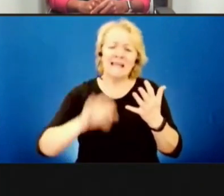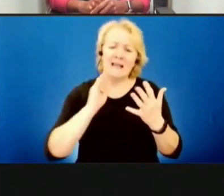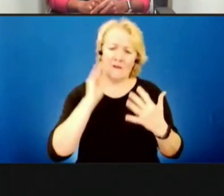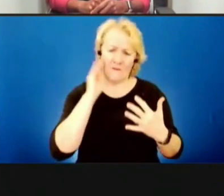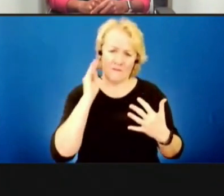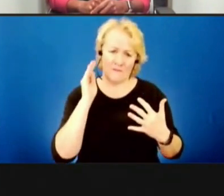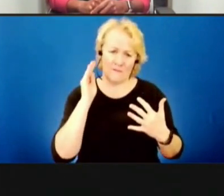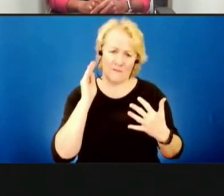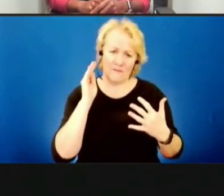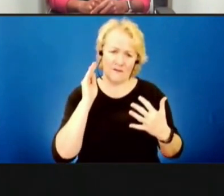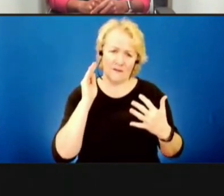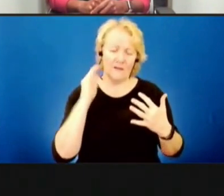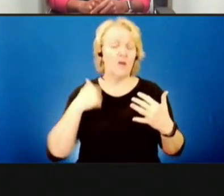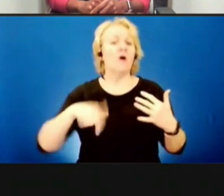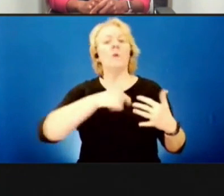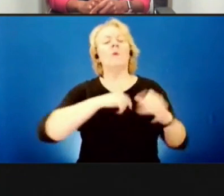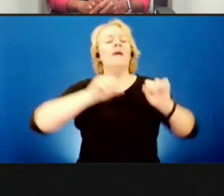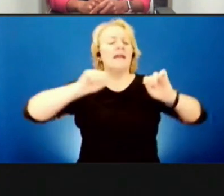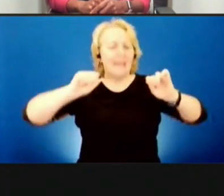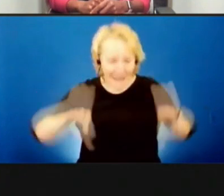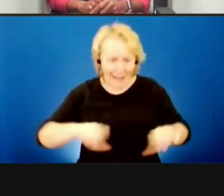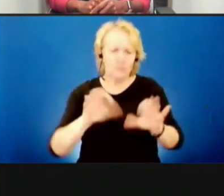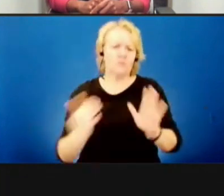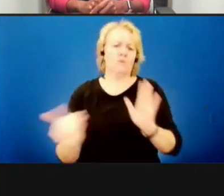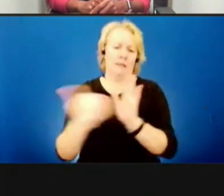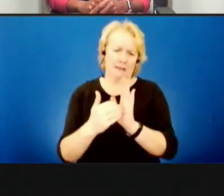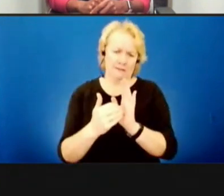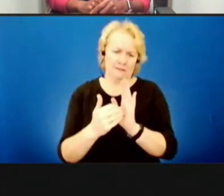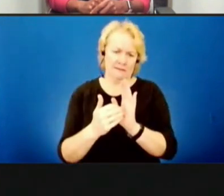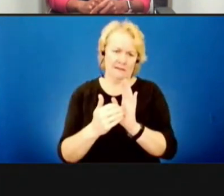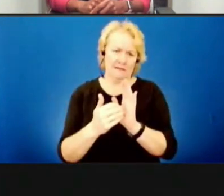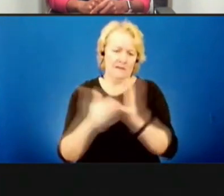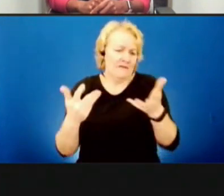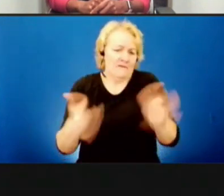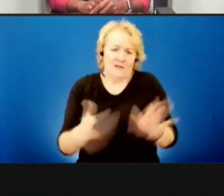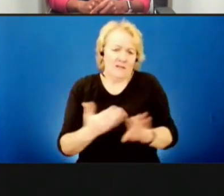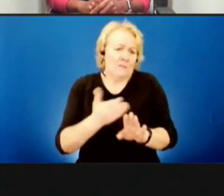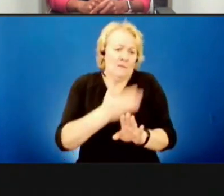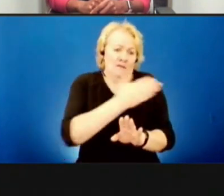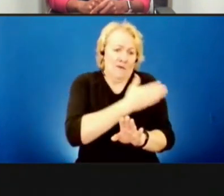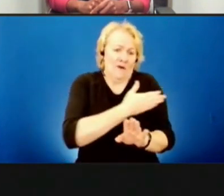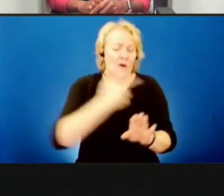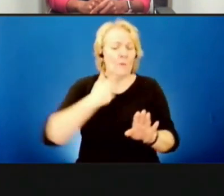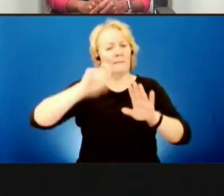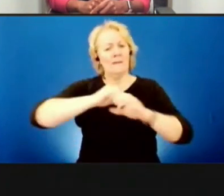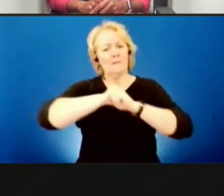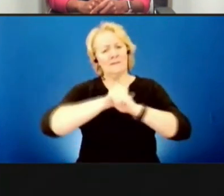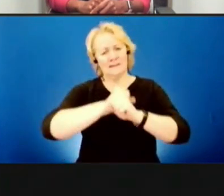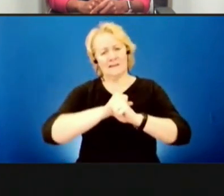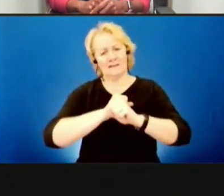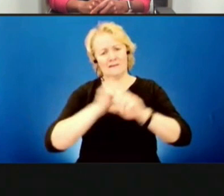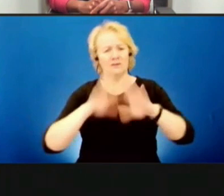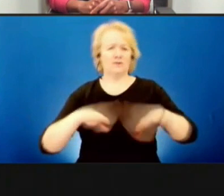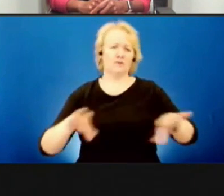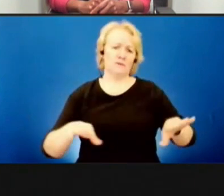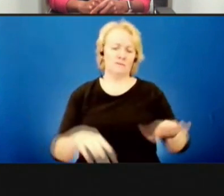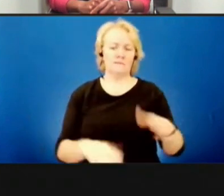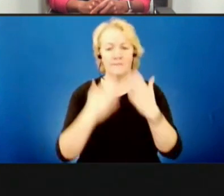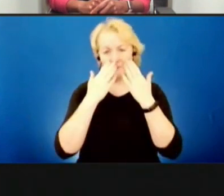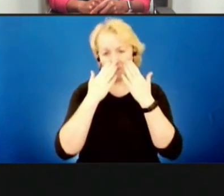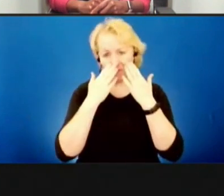We can do this, we've done it before, and we need to protect our children. Thank you.